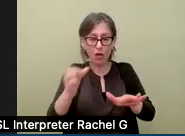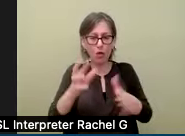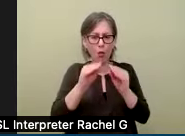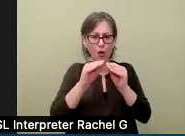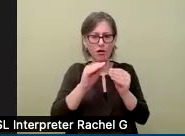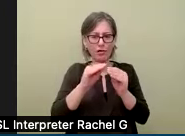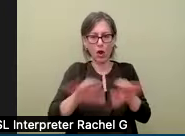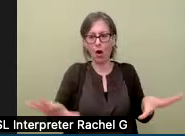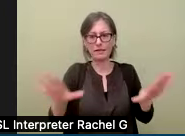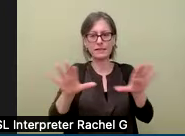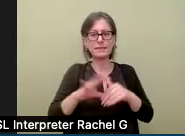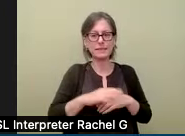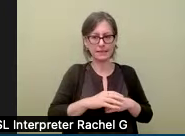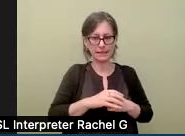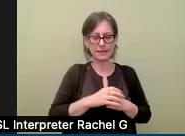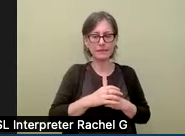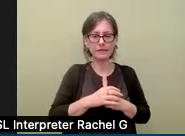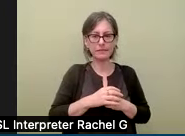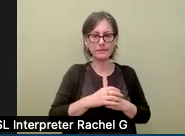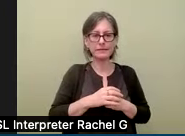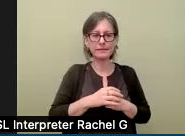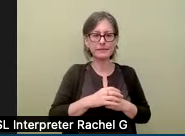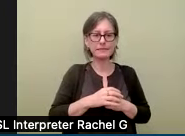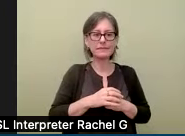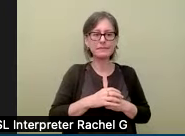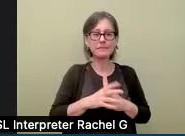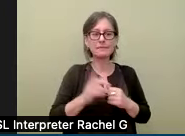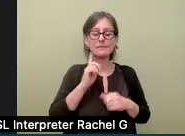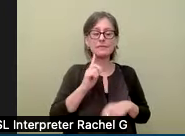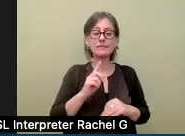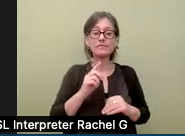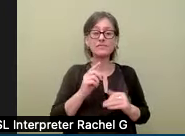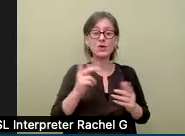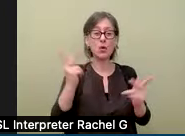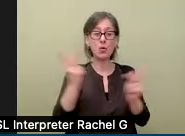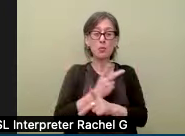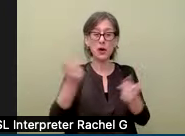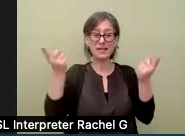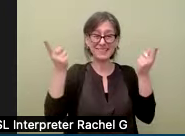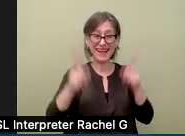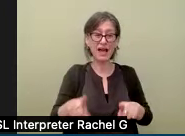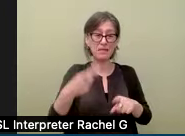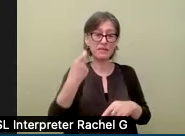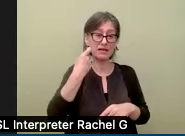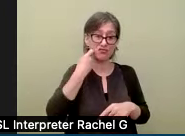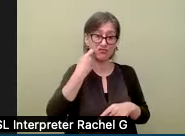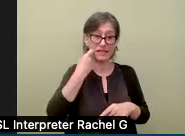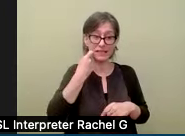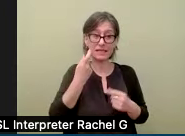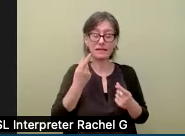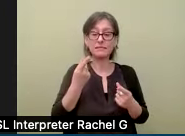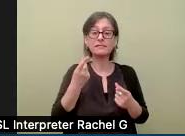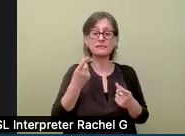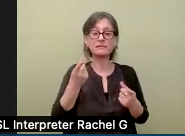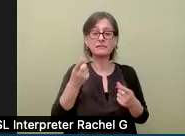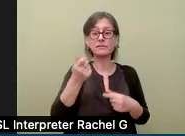losses. And then advance one, please. So the most devastating tsunami to hit California in recent times occurred